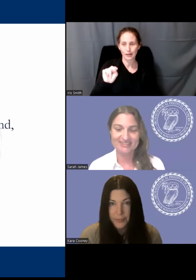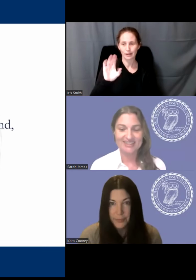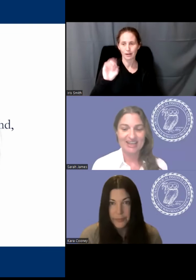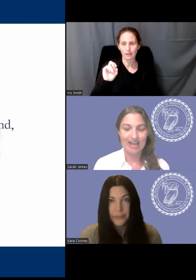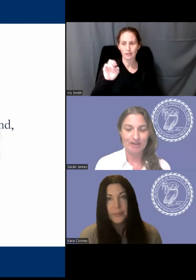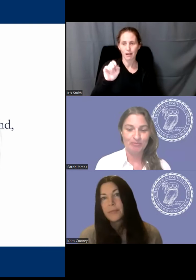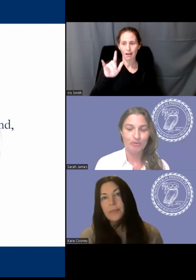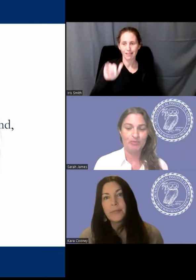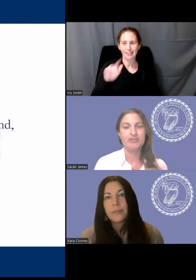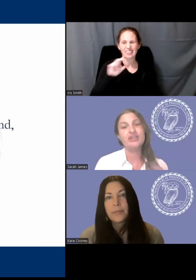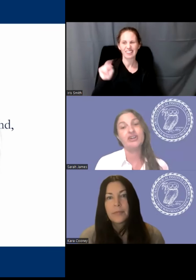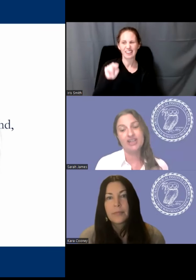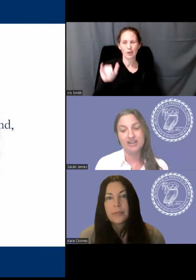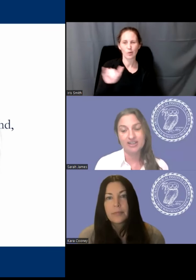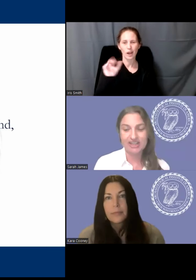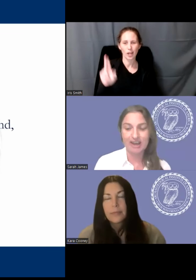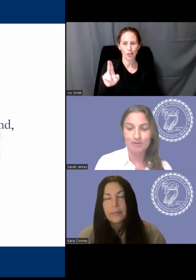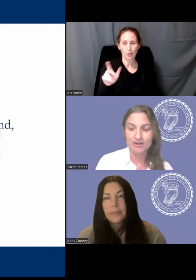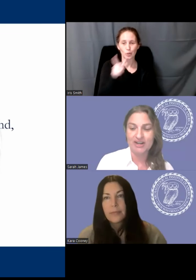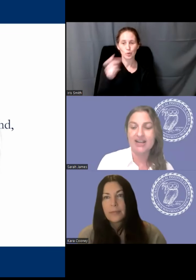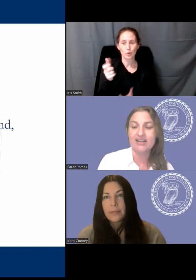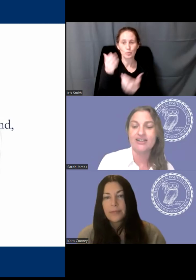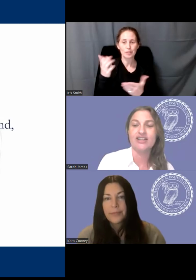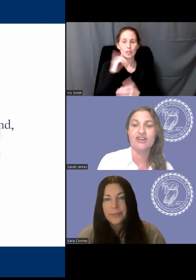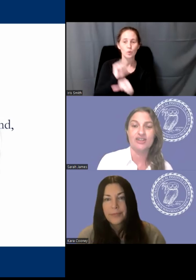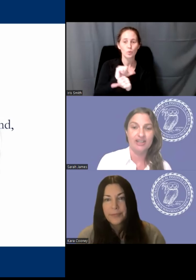Cyprus with both an Archaeology